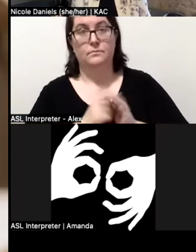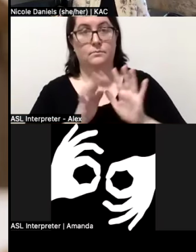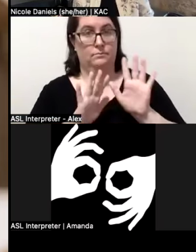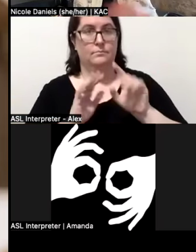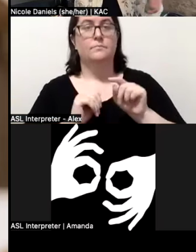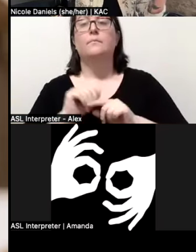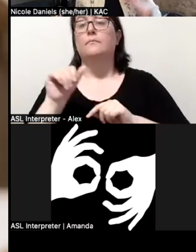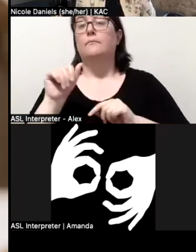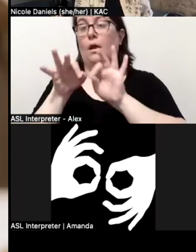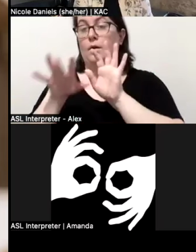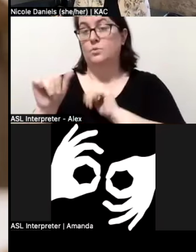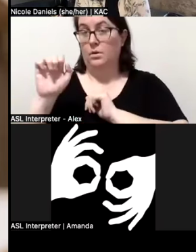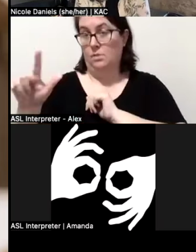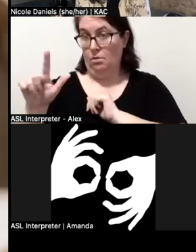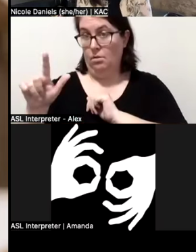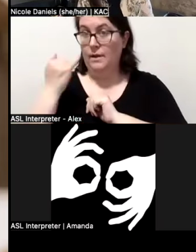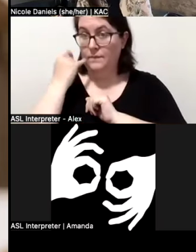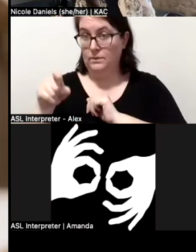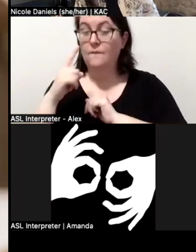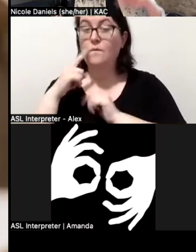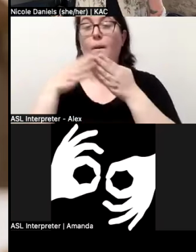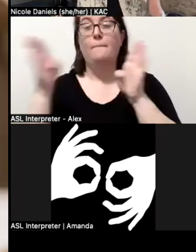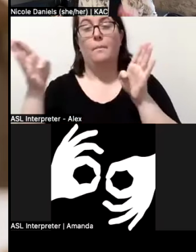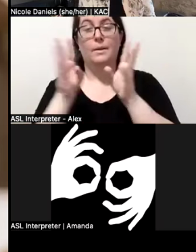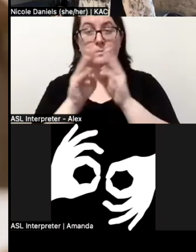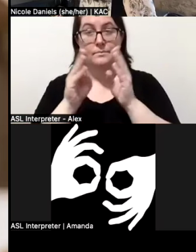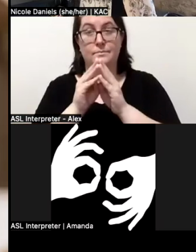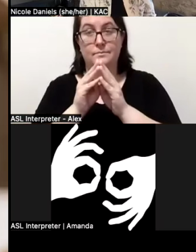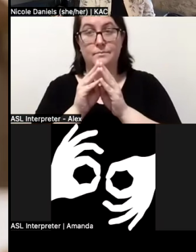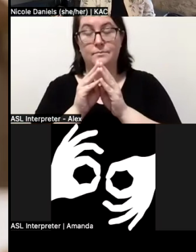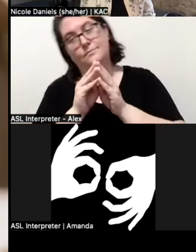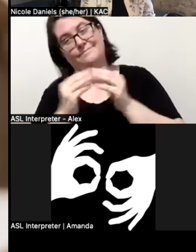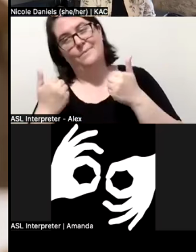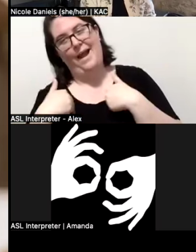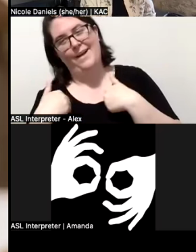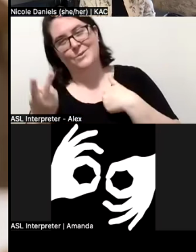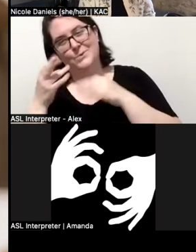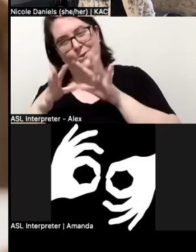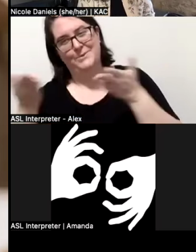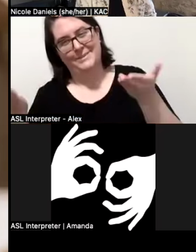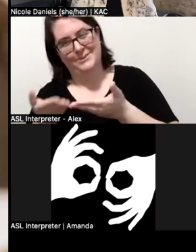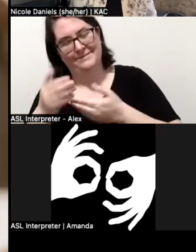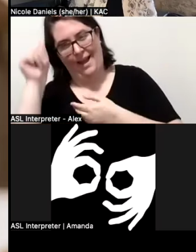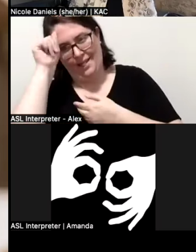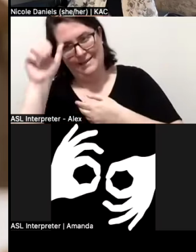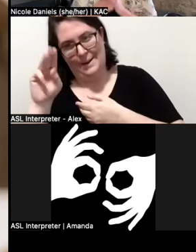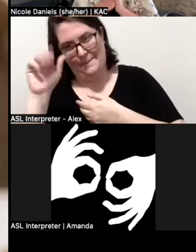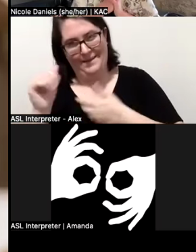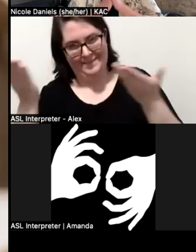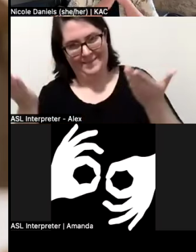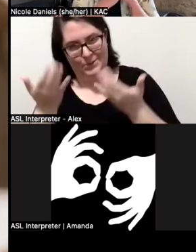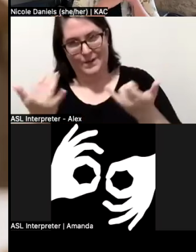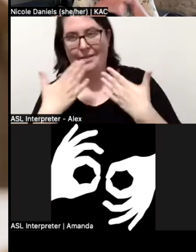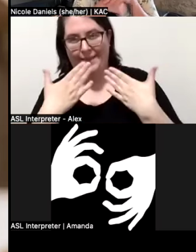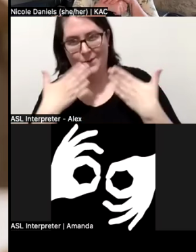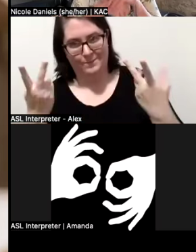providing ASL interpretation at public CKAF information sessions. I forgot to introduce our interpreters, Alex and Amanda, who are here with us today. Thank you for